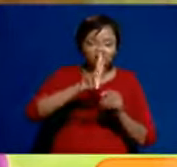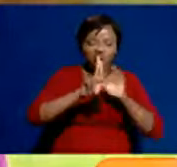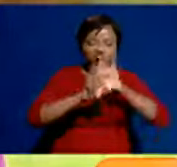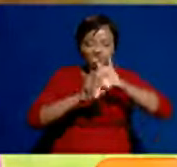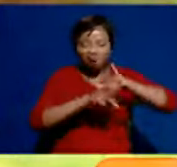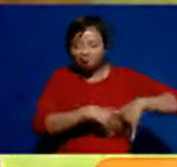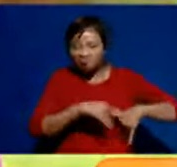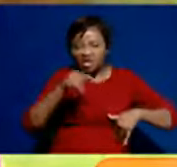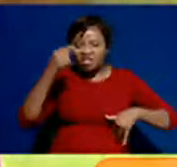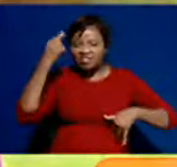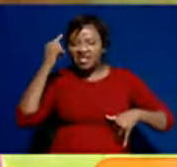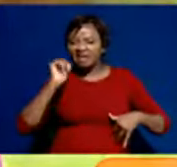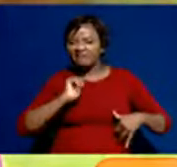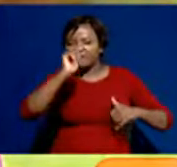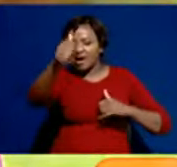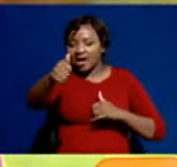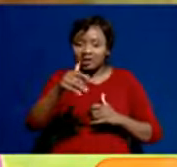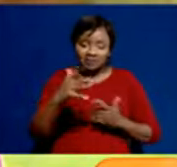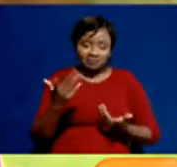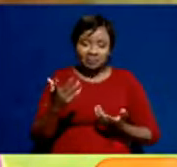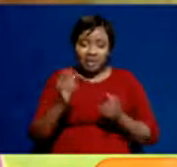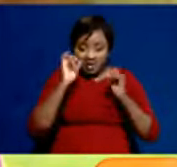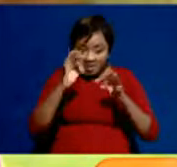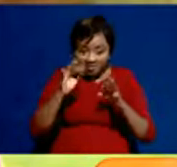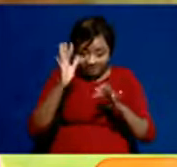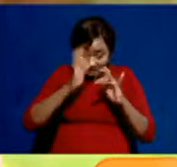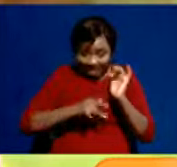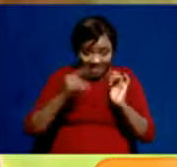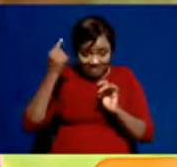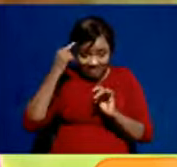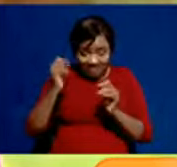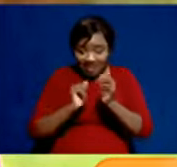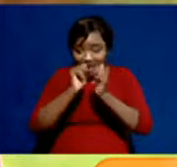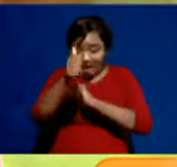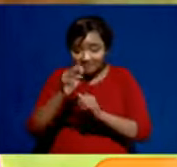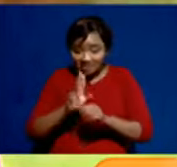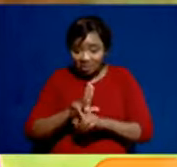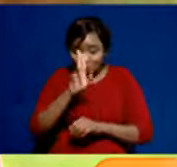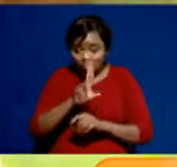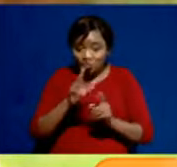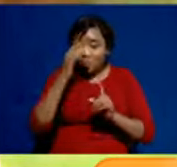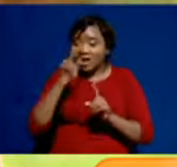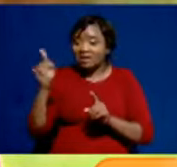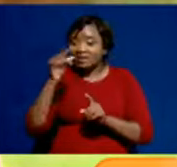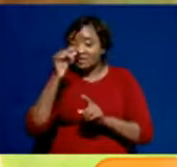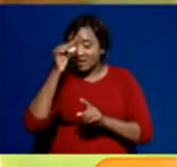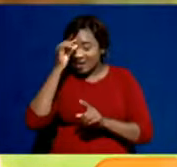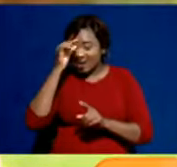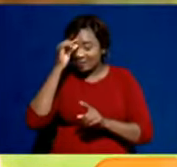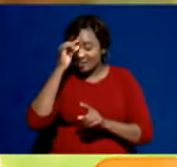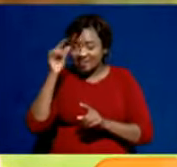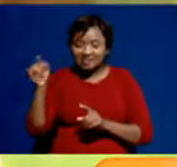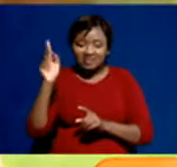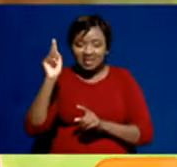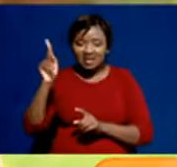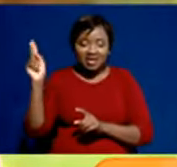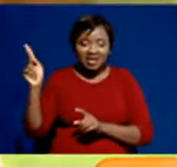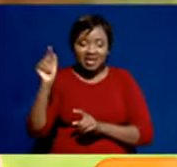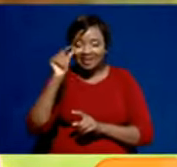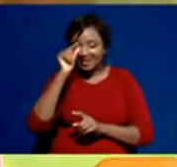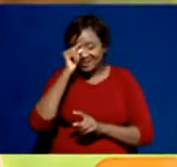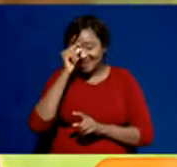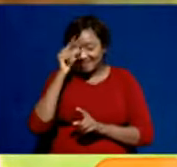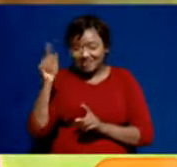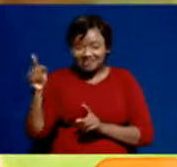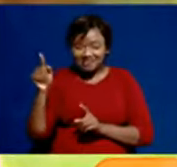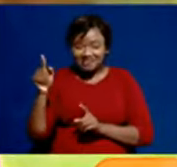go consult him? Because the way this KK regime, because that's a rumor from KK regime, the way